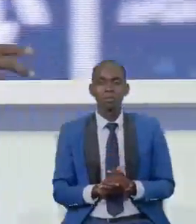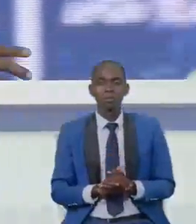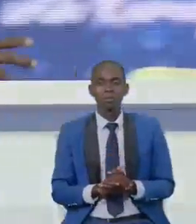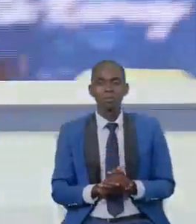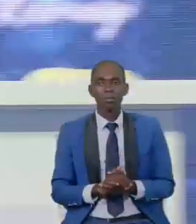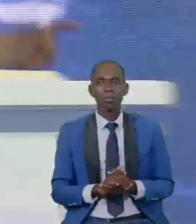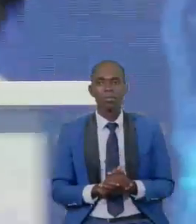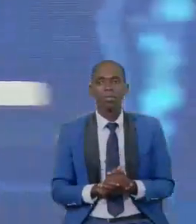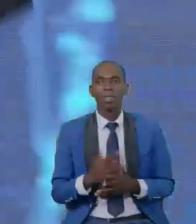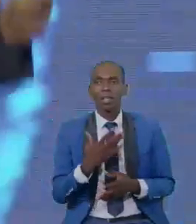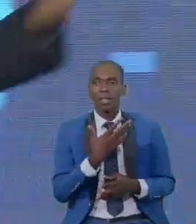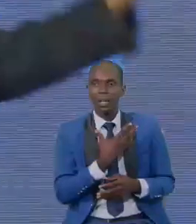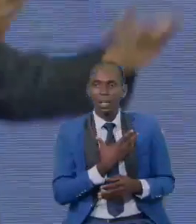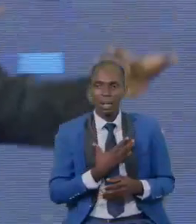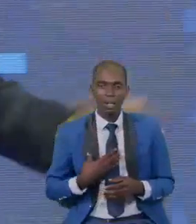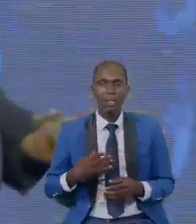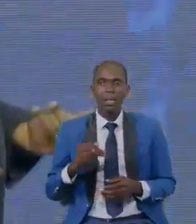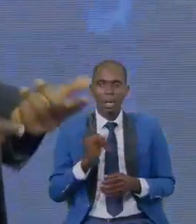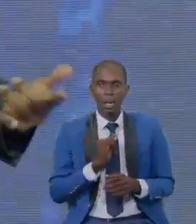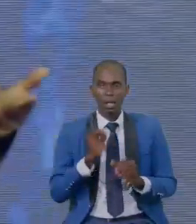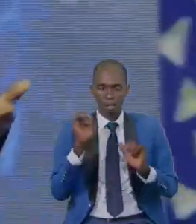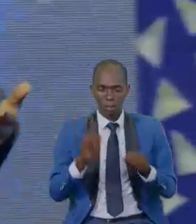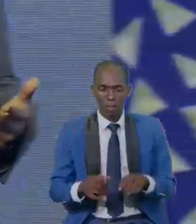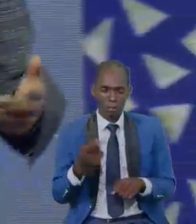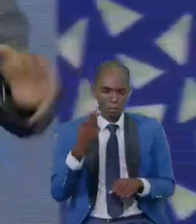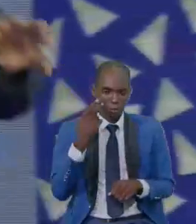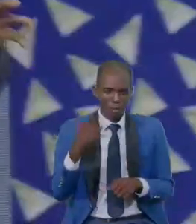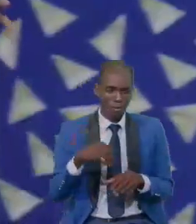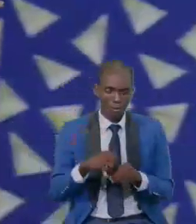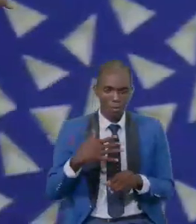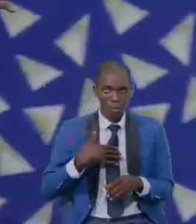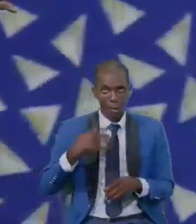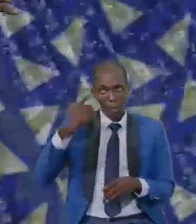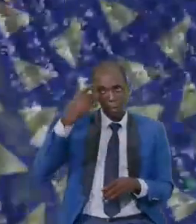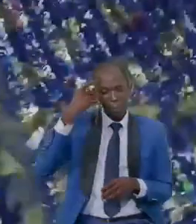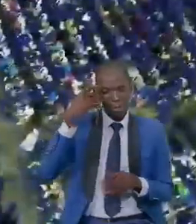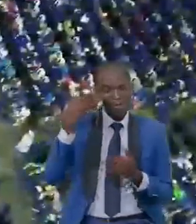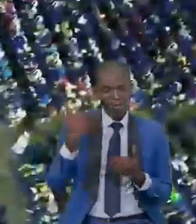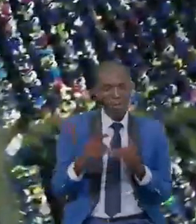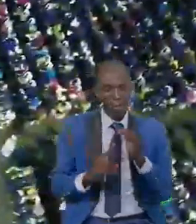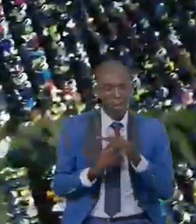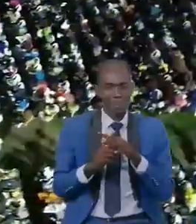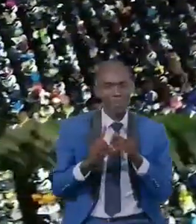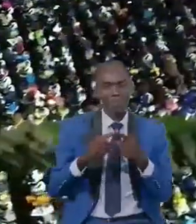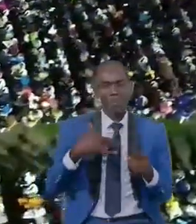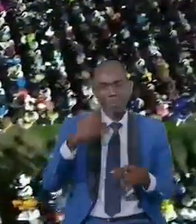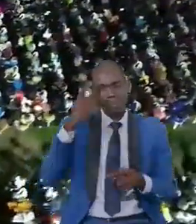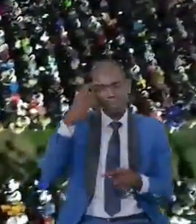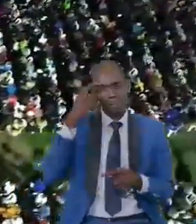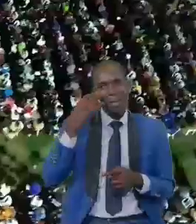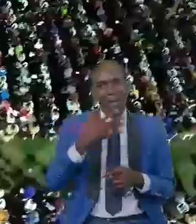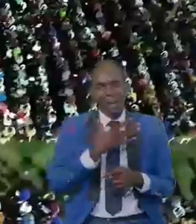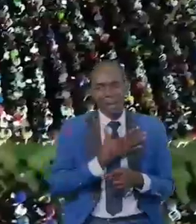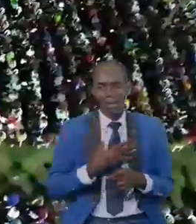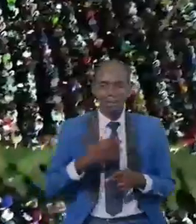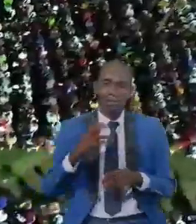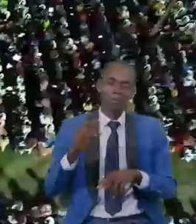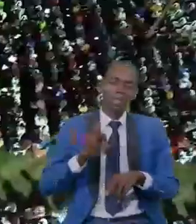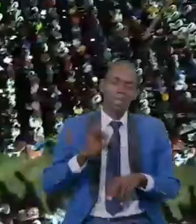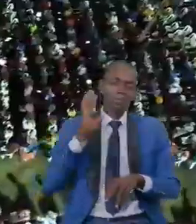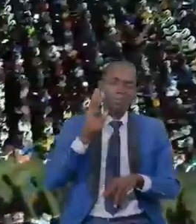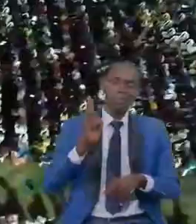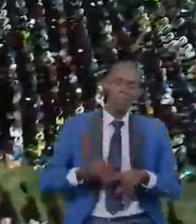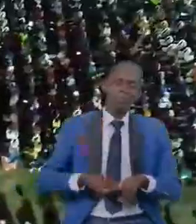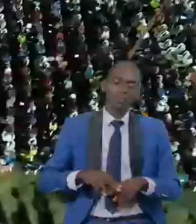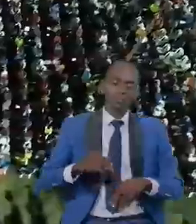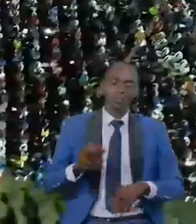And I can see it in my mind's eye now. And he'll be standing there. And I'll call his